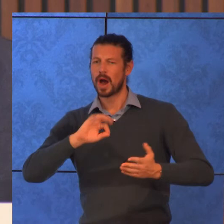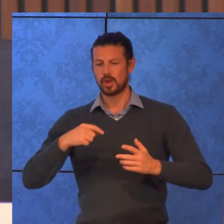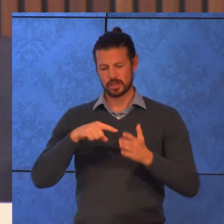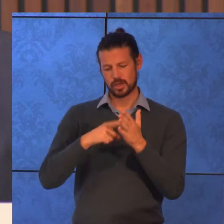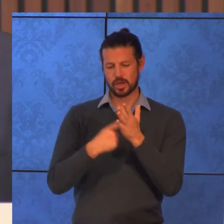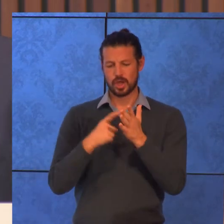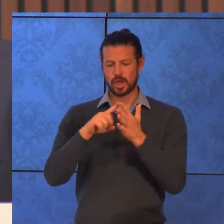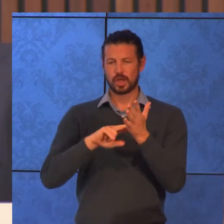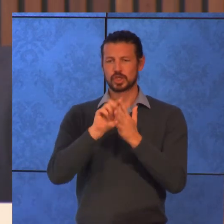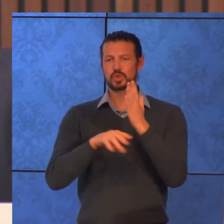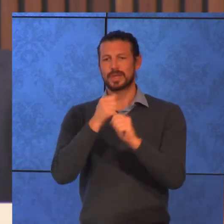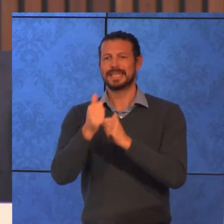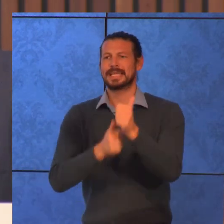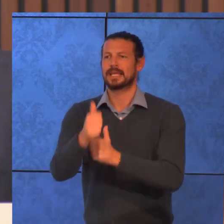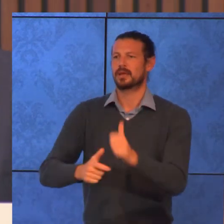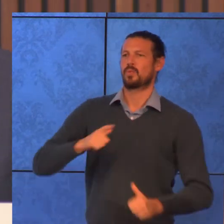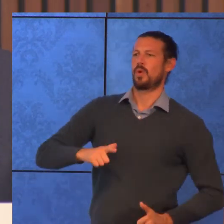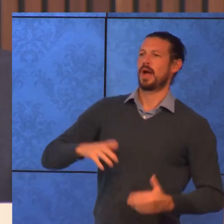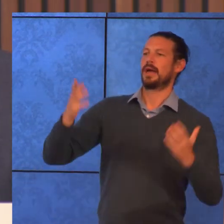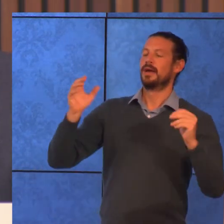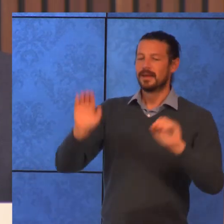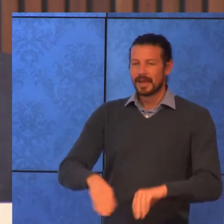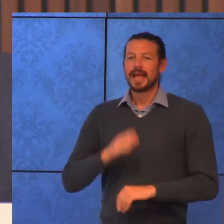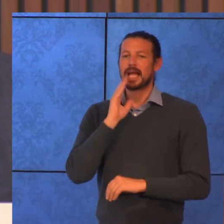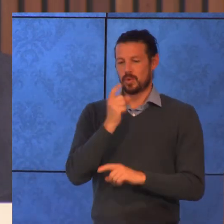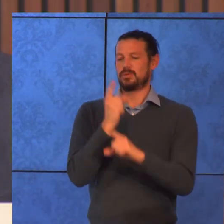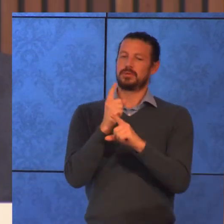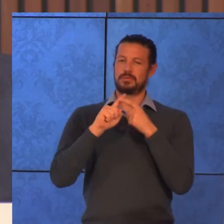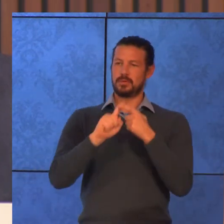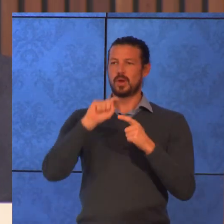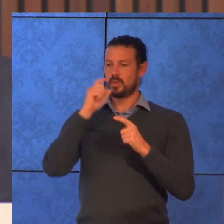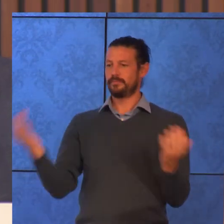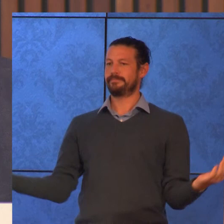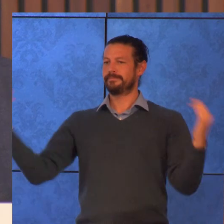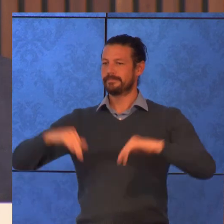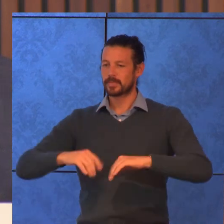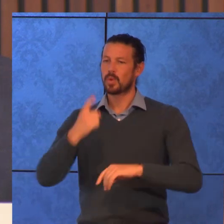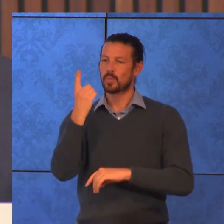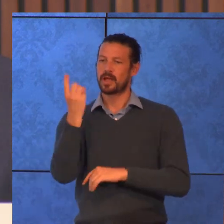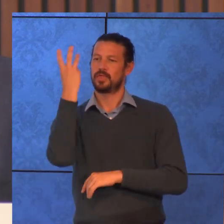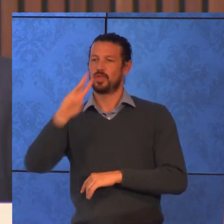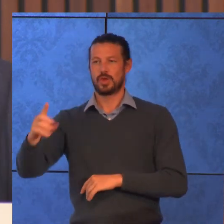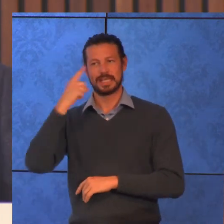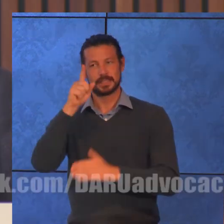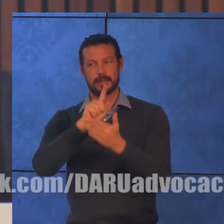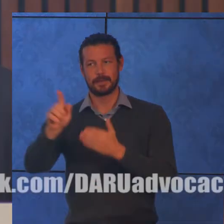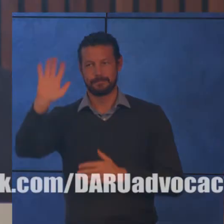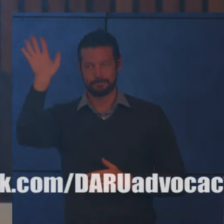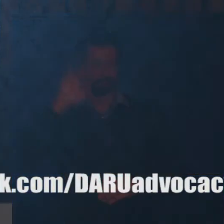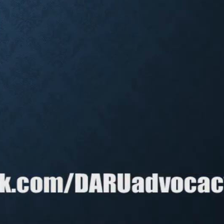trending? But we are indeed. Let's keep the conversation going. We shall reconvene at 1:30. See you then.